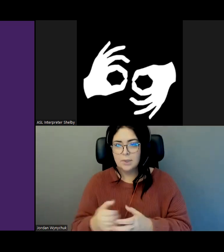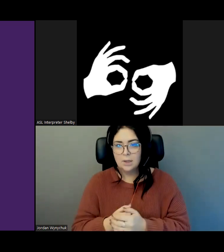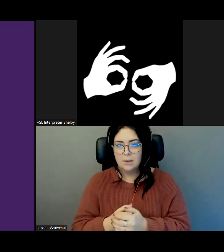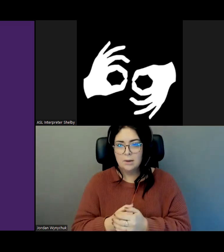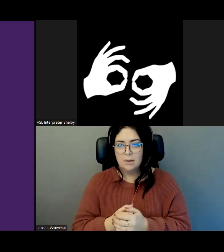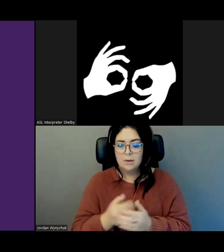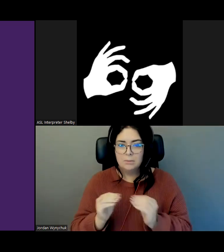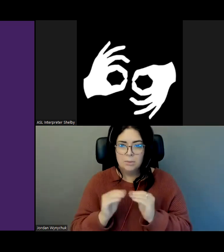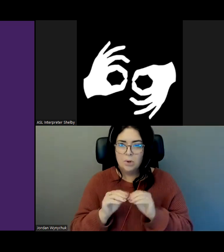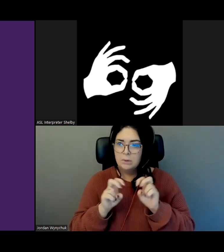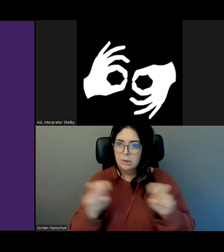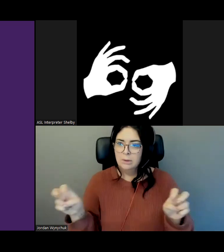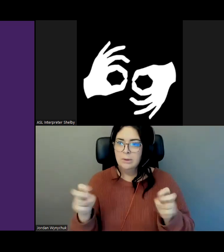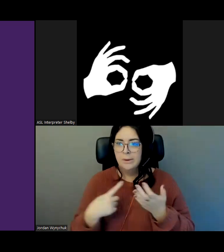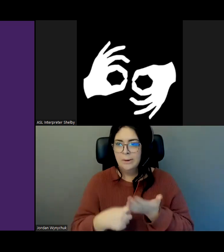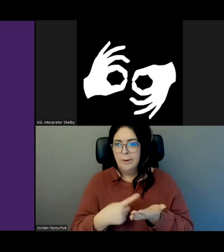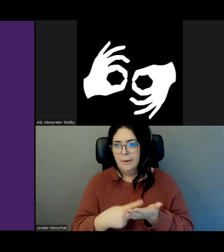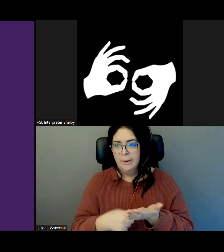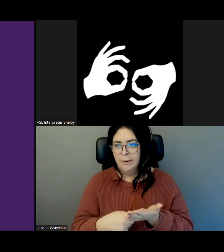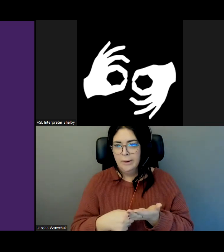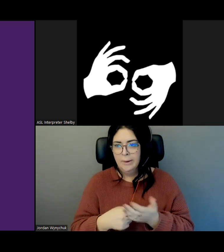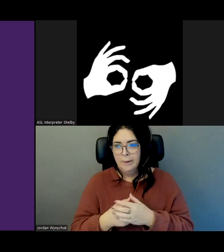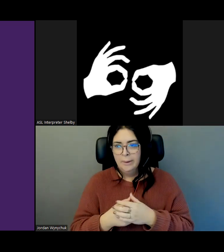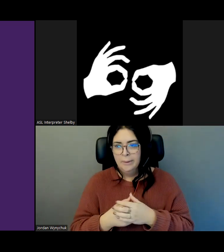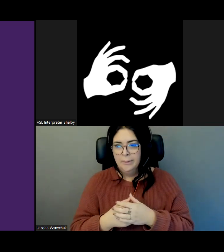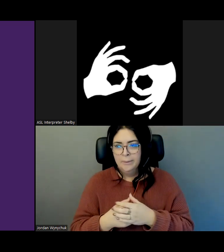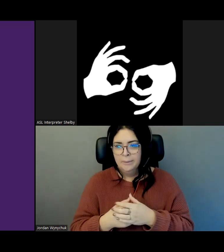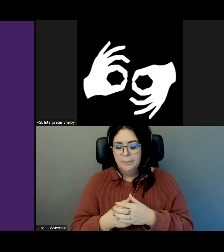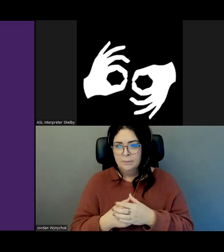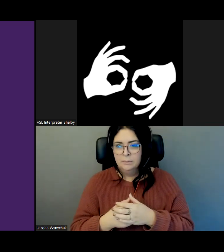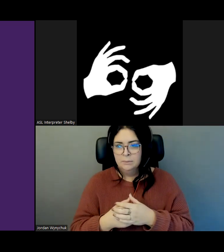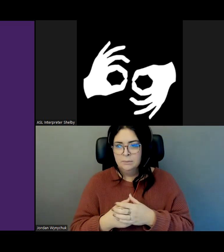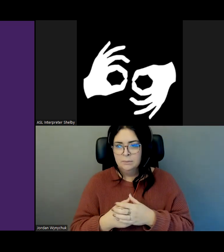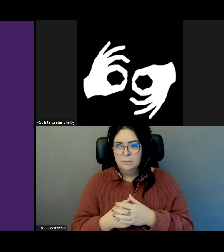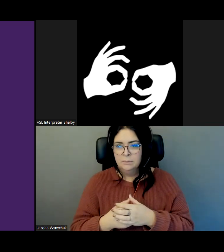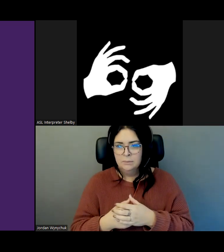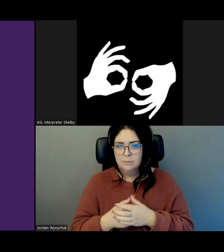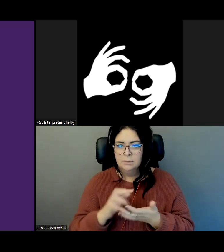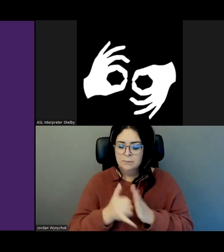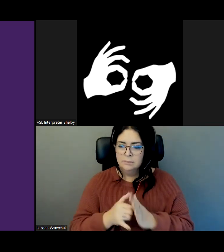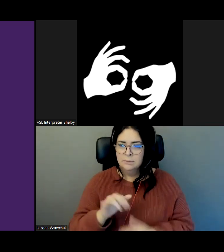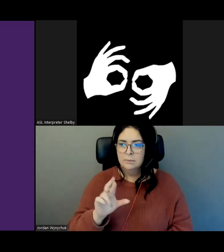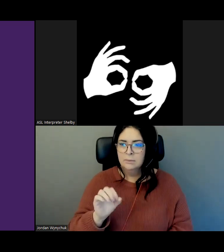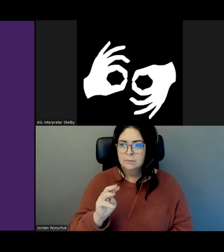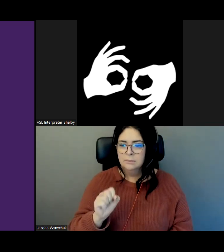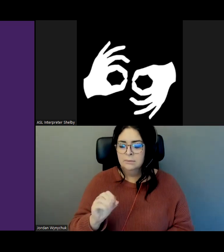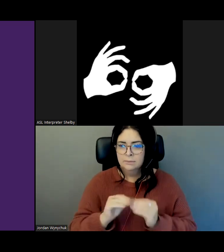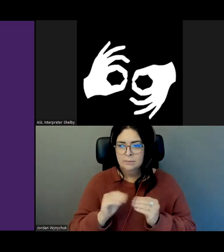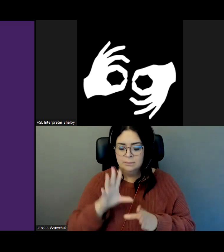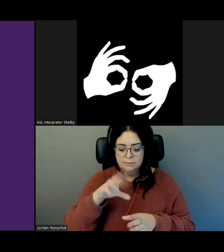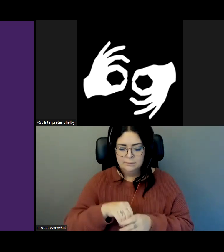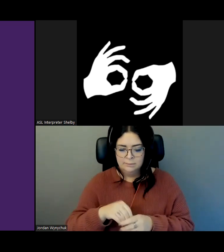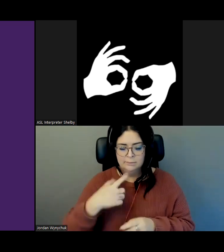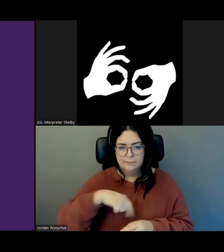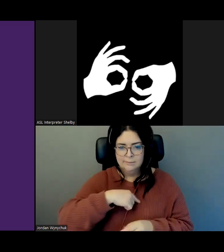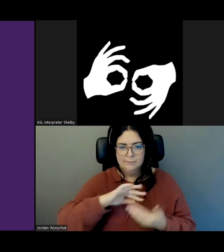a panel discussion on what it would take to make the rooms more inclusive for our community. So for